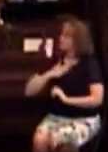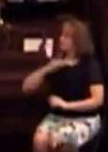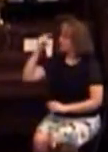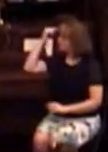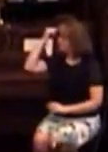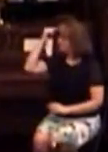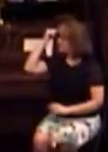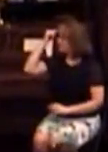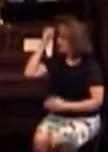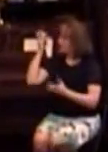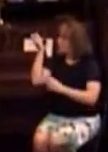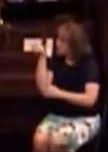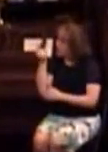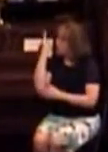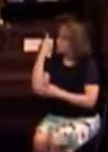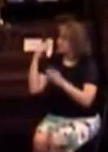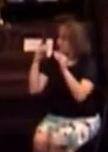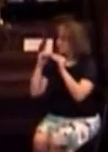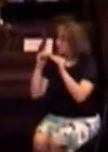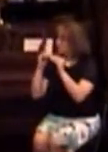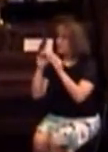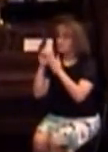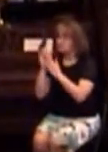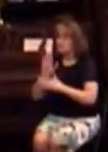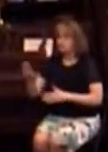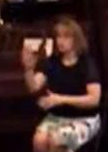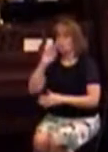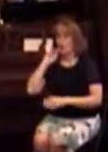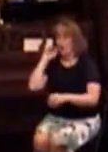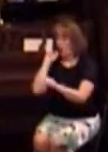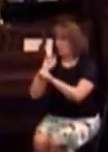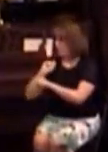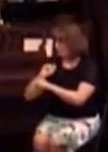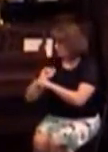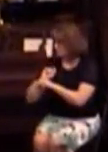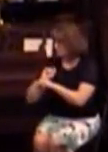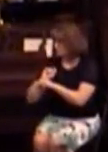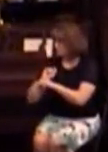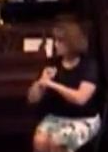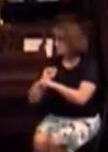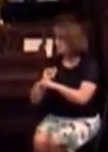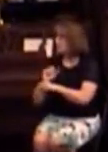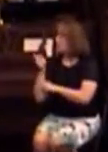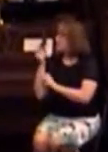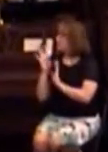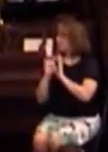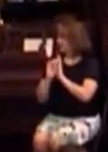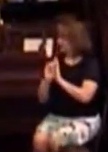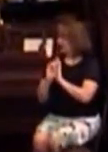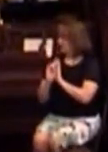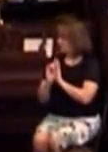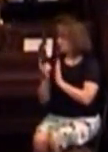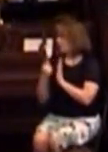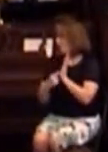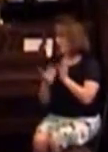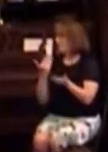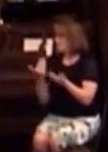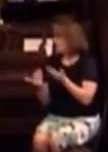assignment. That's your assignment. Now, let me give you a couple examples just to help you think about what you might encounter if you were on your